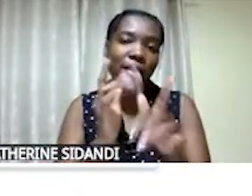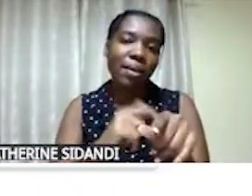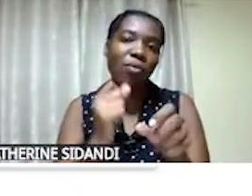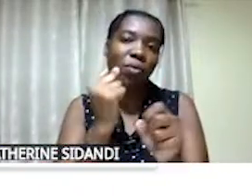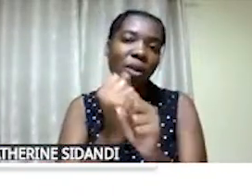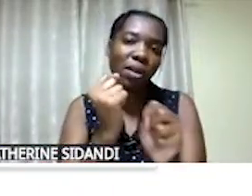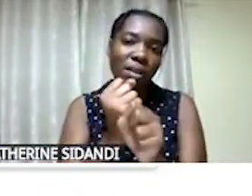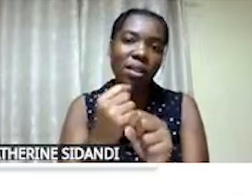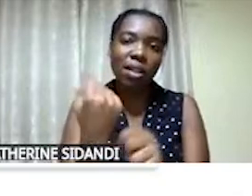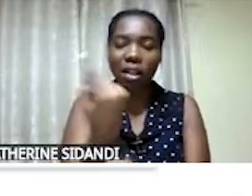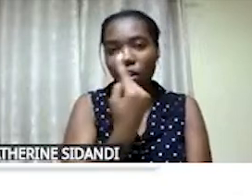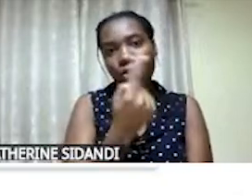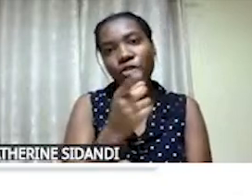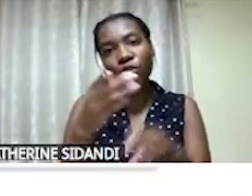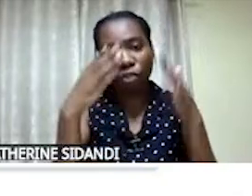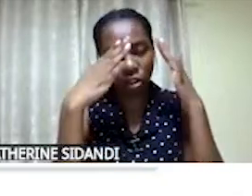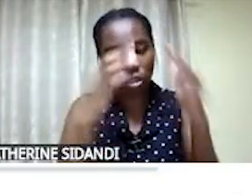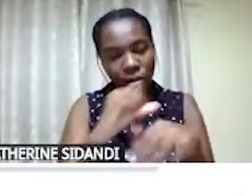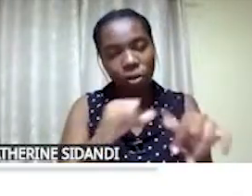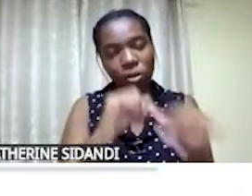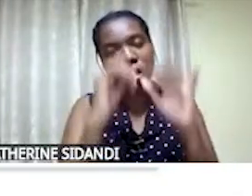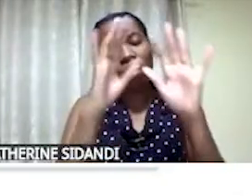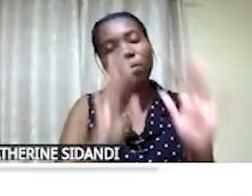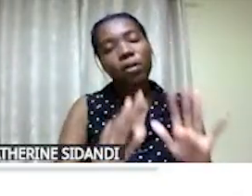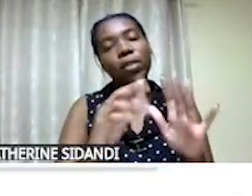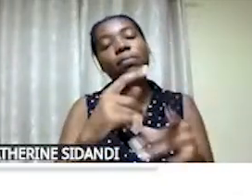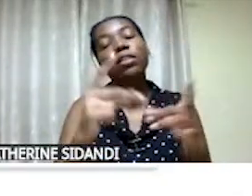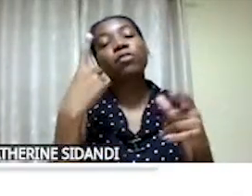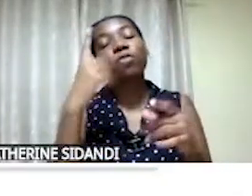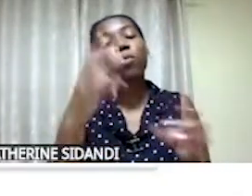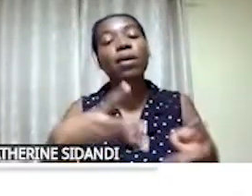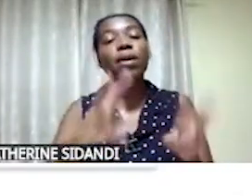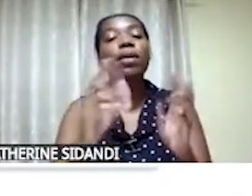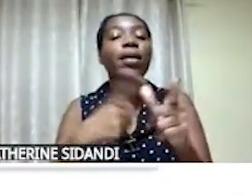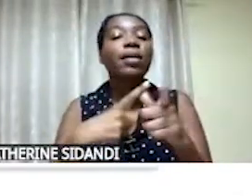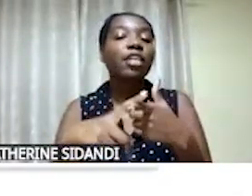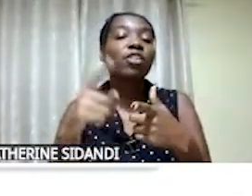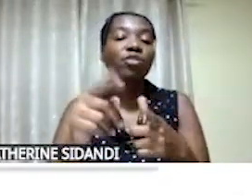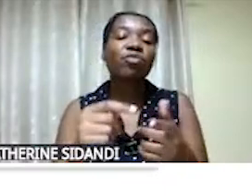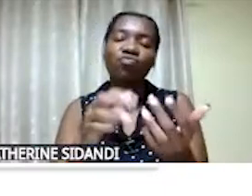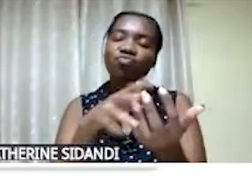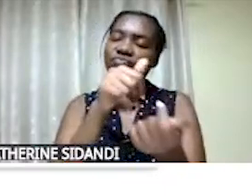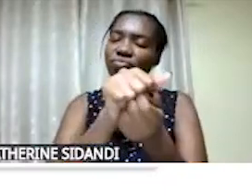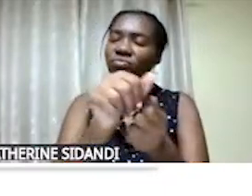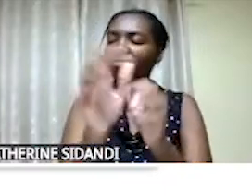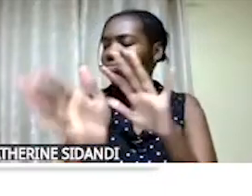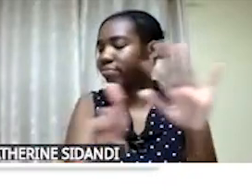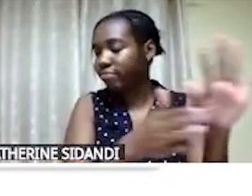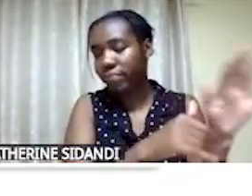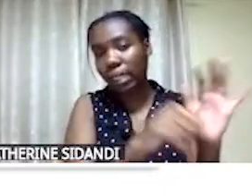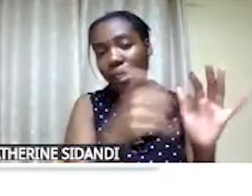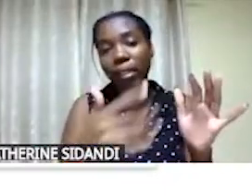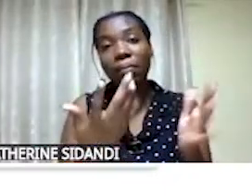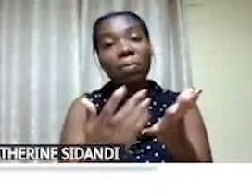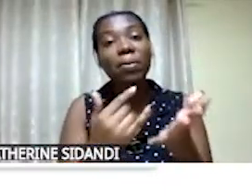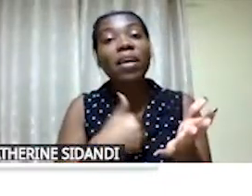focus on what is the most important part of the strategy and erase the rest first of all, and say, maybe this I'll do in the second year or the third year,